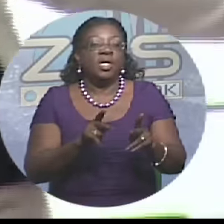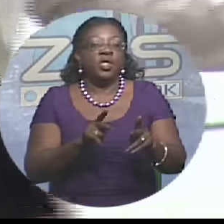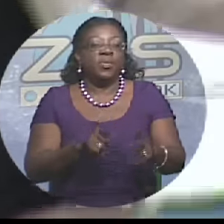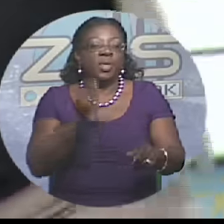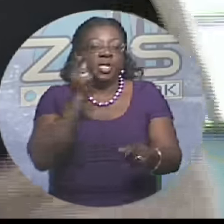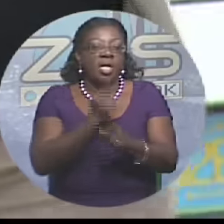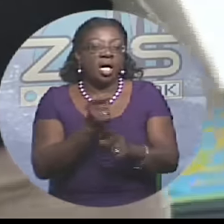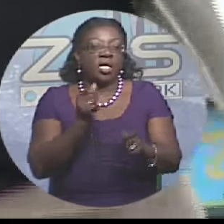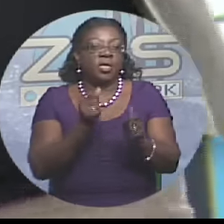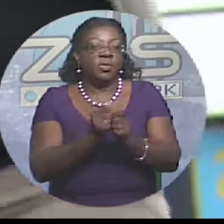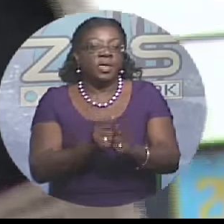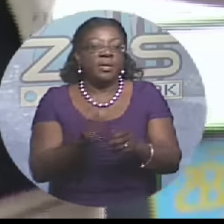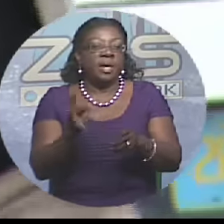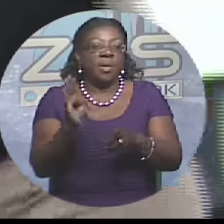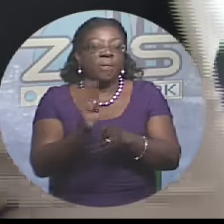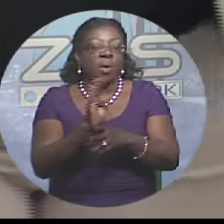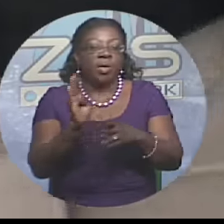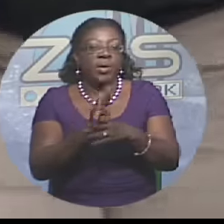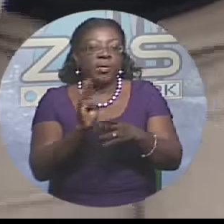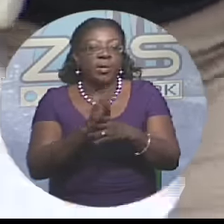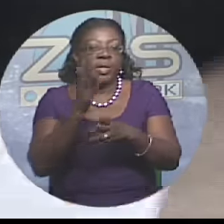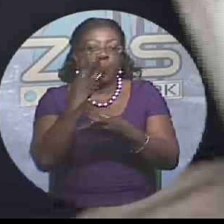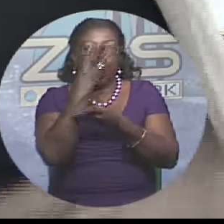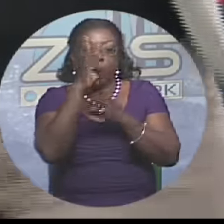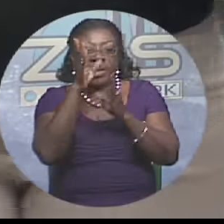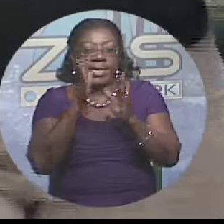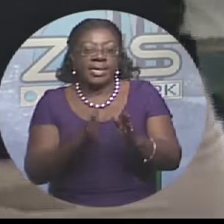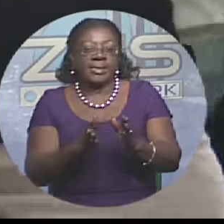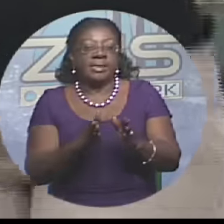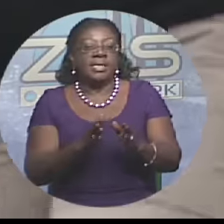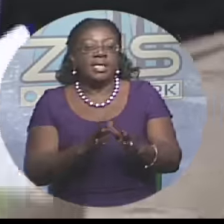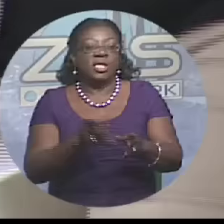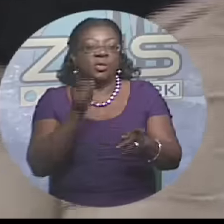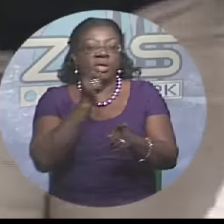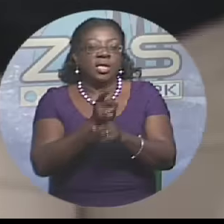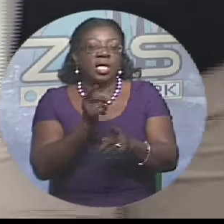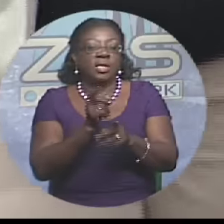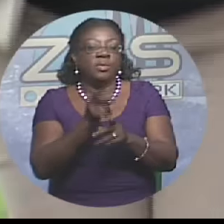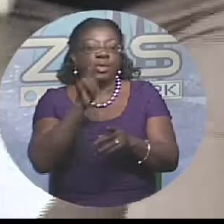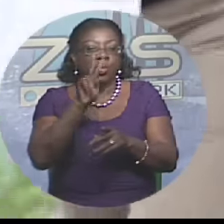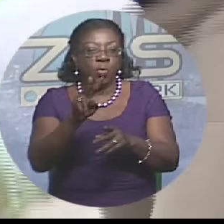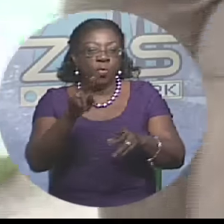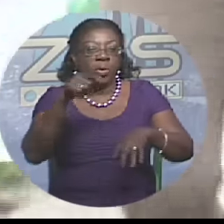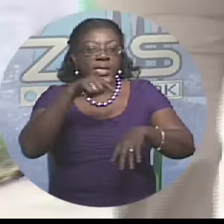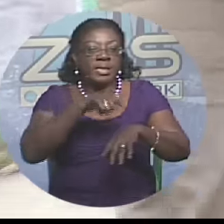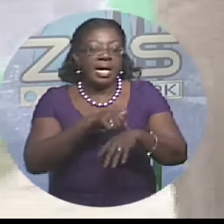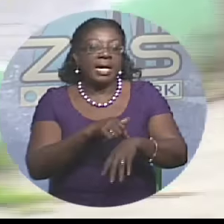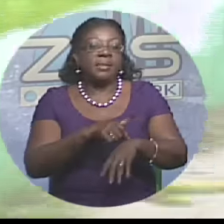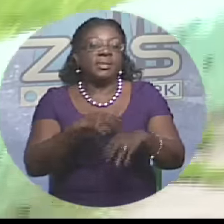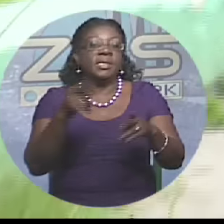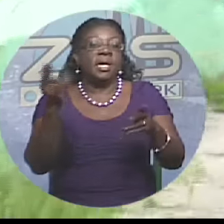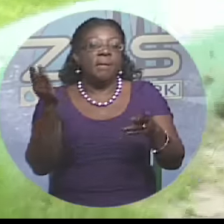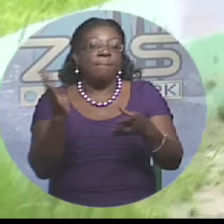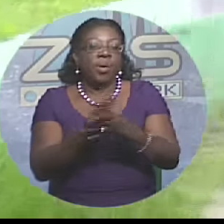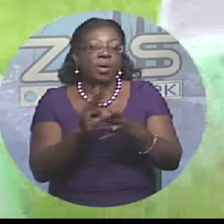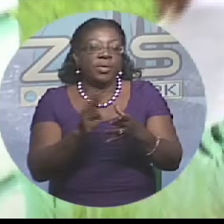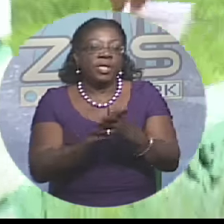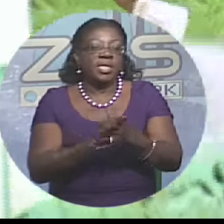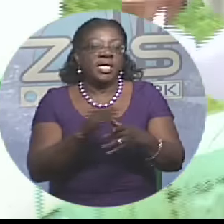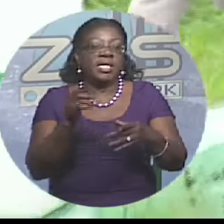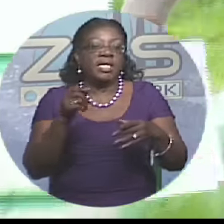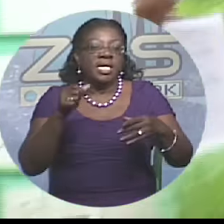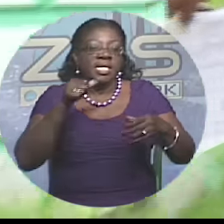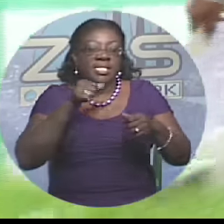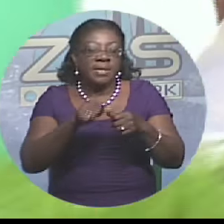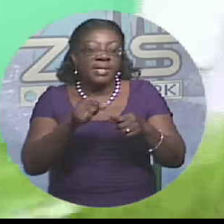Davis on 2 counts of obstruction of justice and 2 counts of conspiracy to obstruct justice. It's alleged that she intimidated Mario Bain and